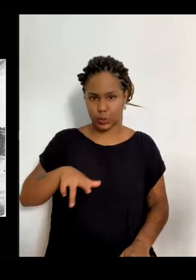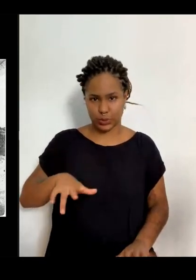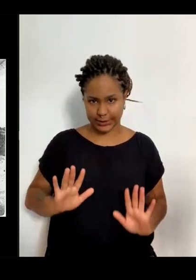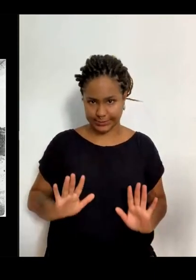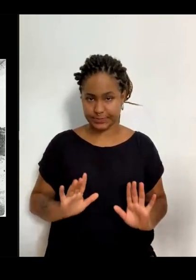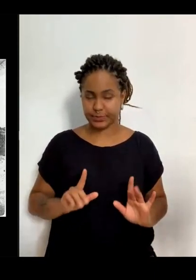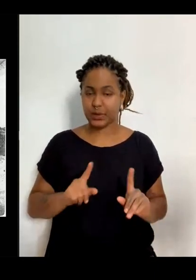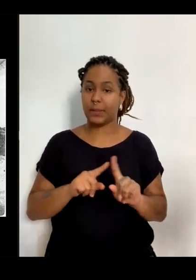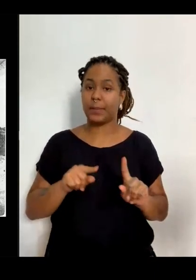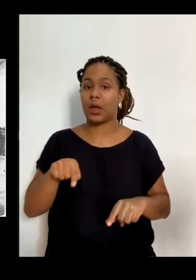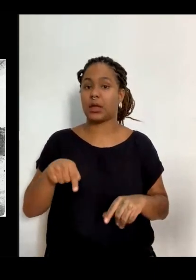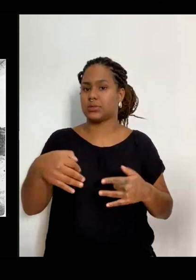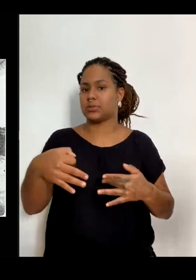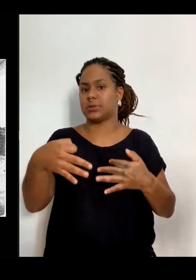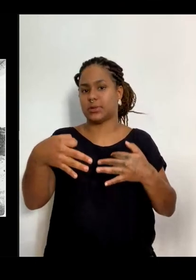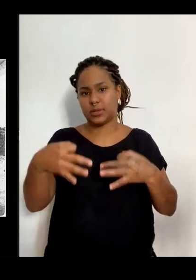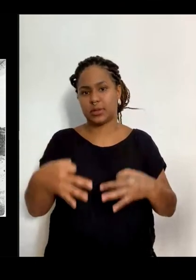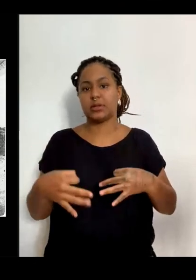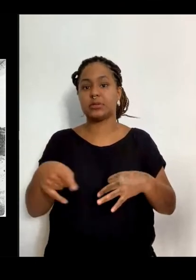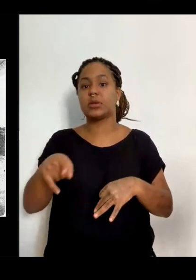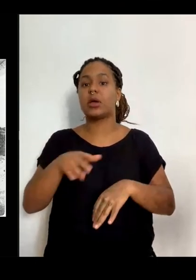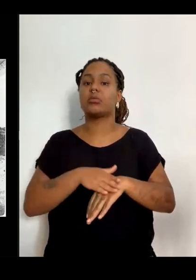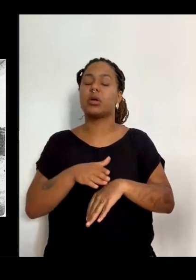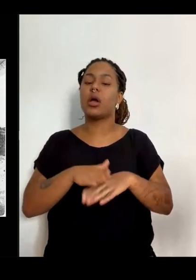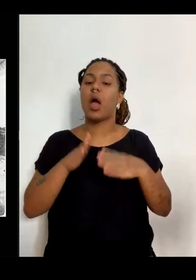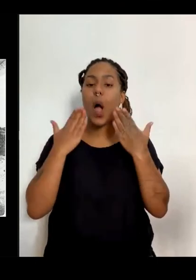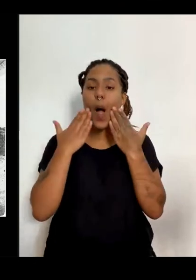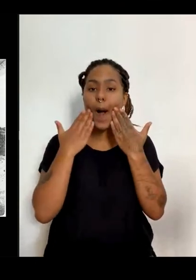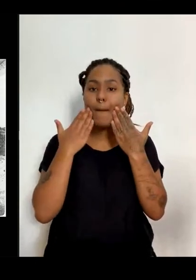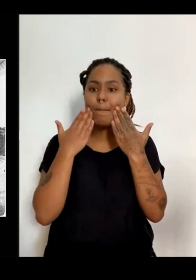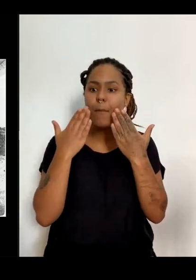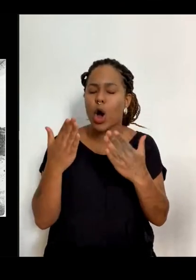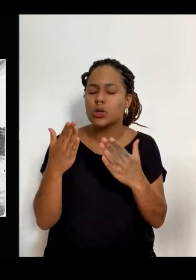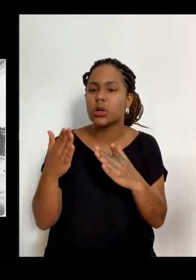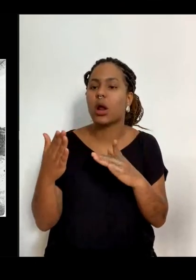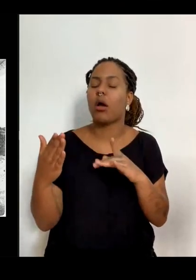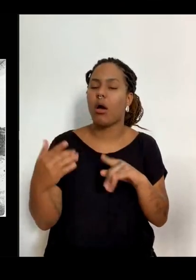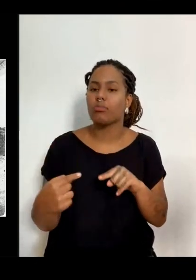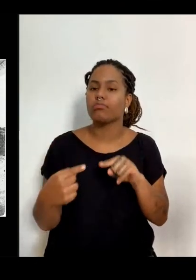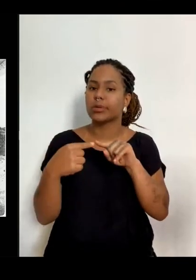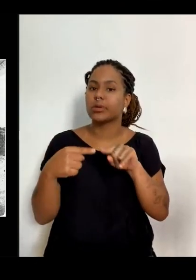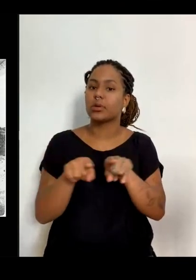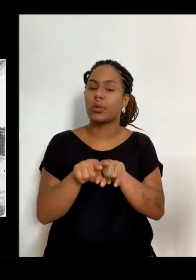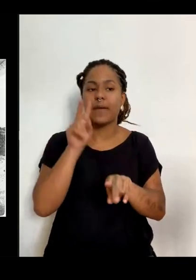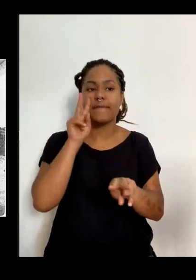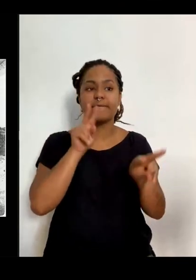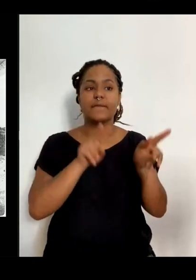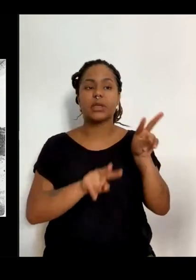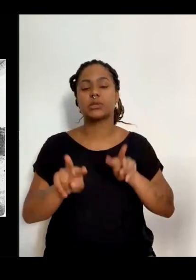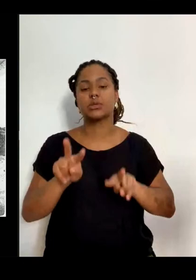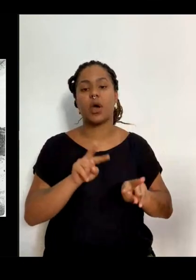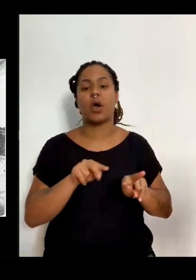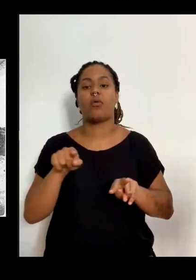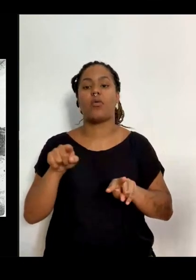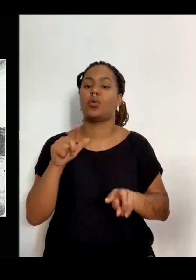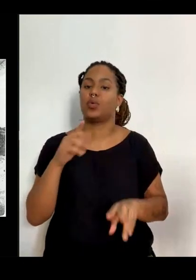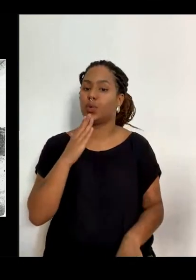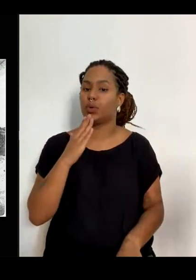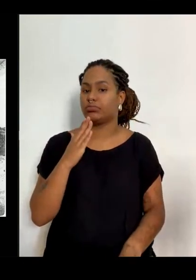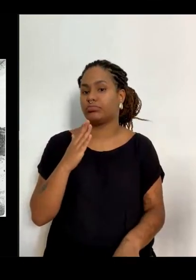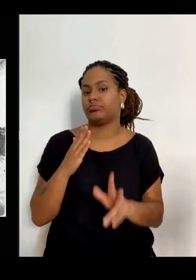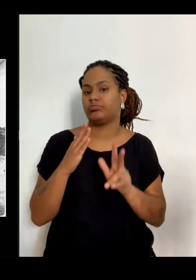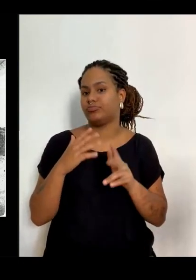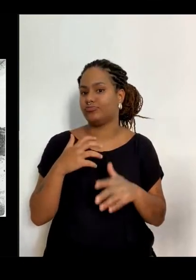demonstration of the kind of uh echogenocide that